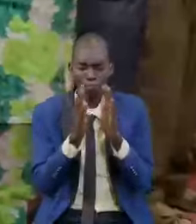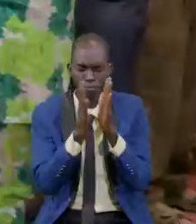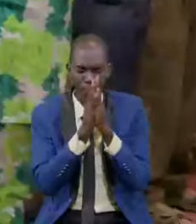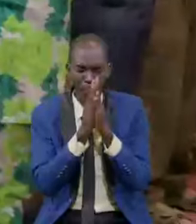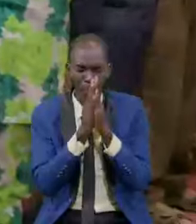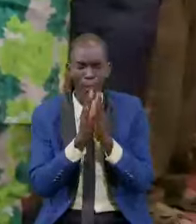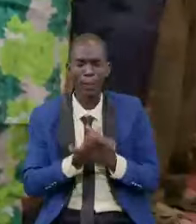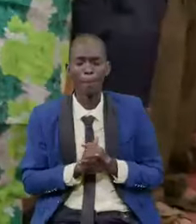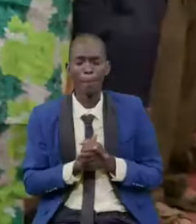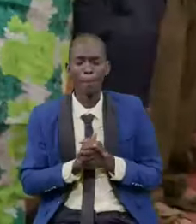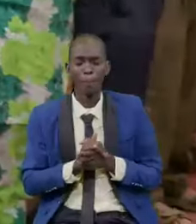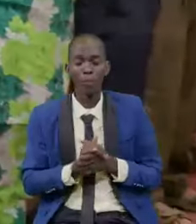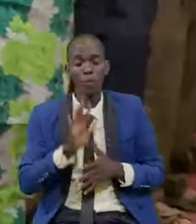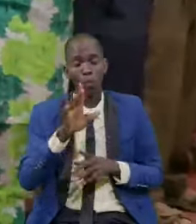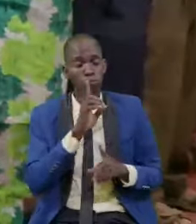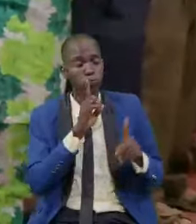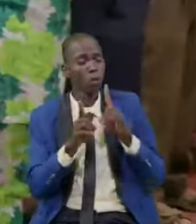Is it word of envy